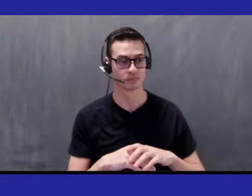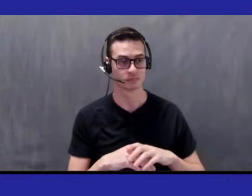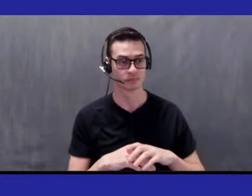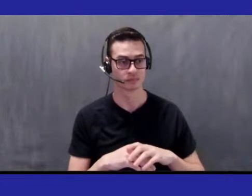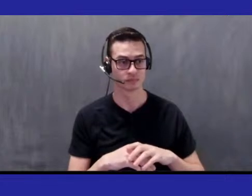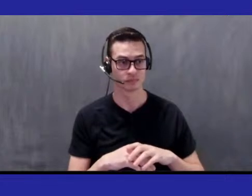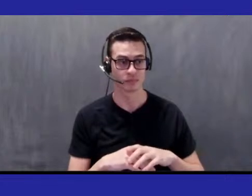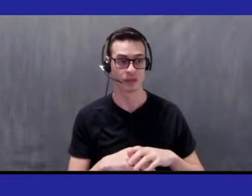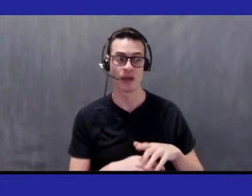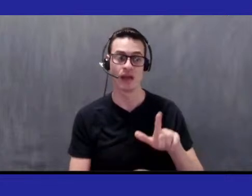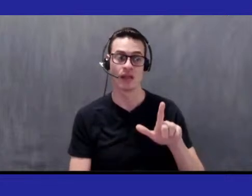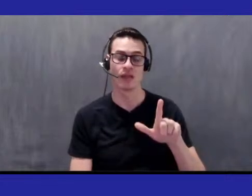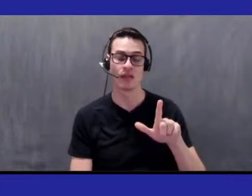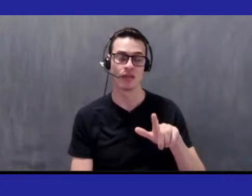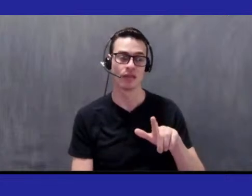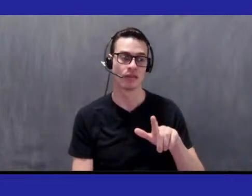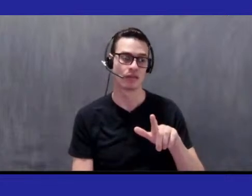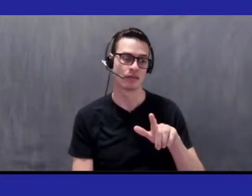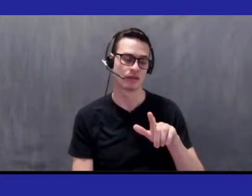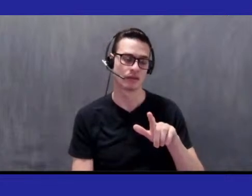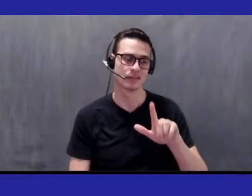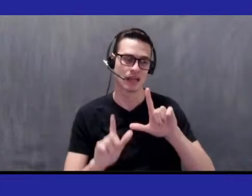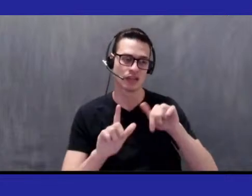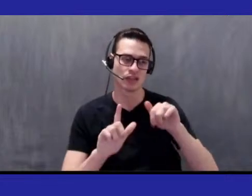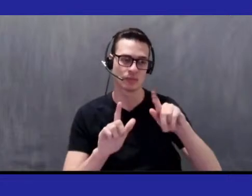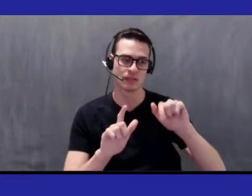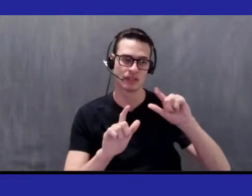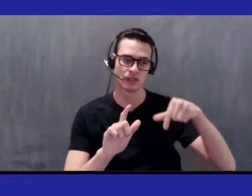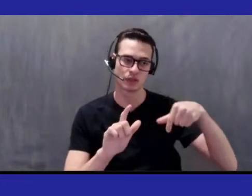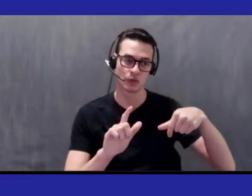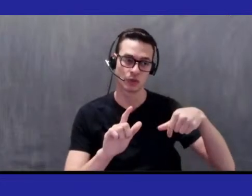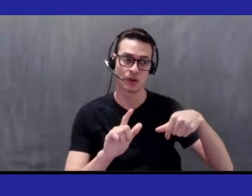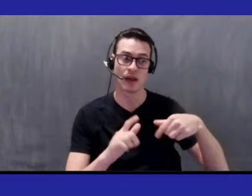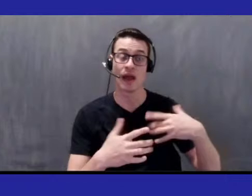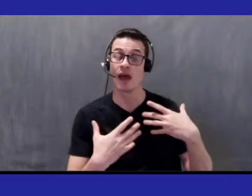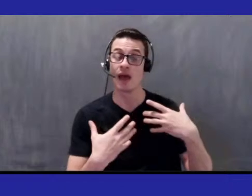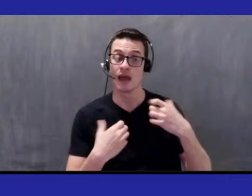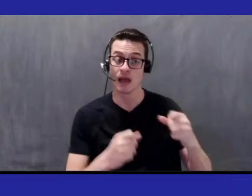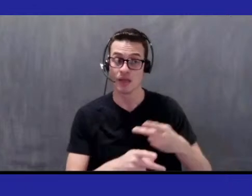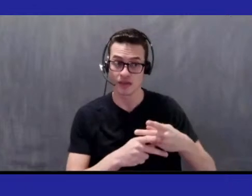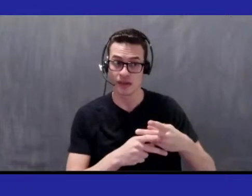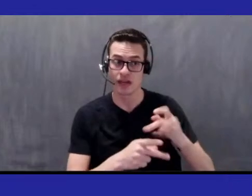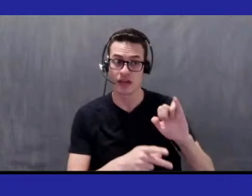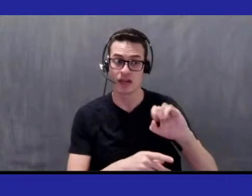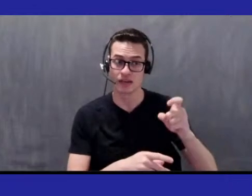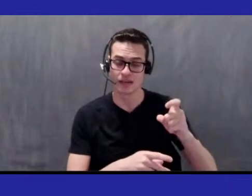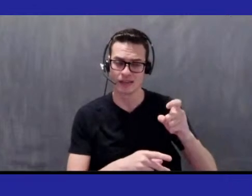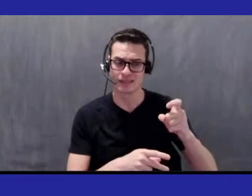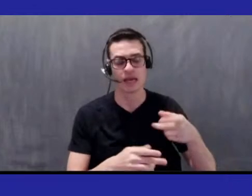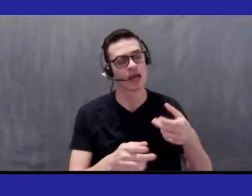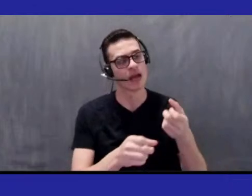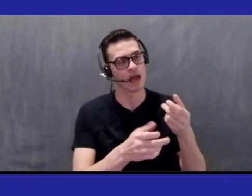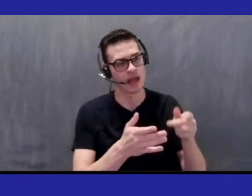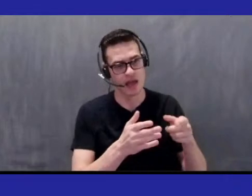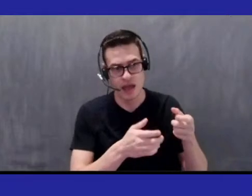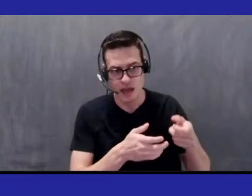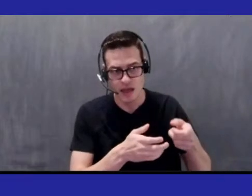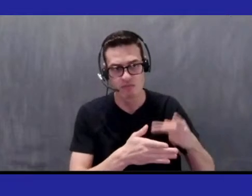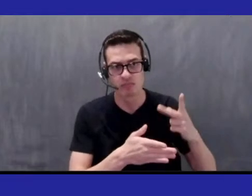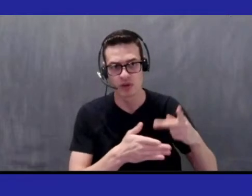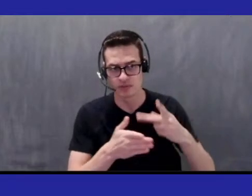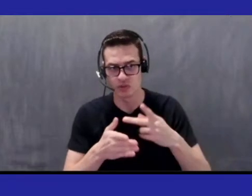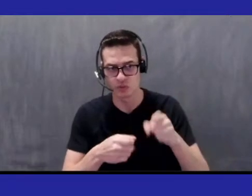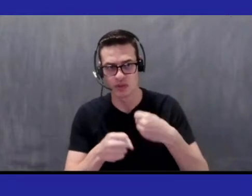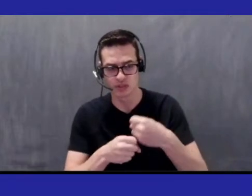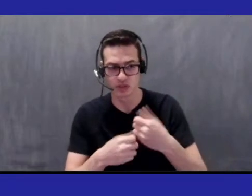biannual service, and the results will be forthcoming in the next quarter in 2024. We also launched the Mental Health Training